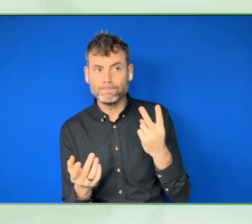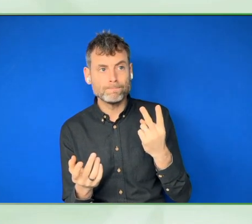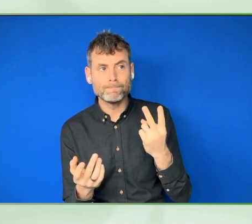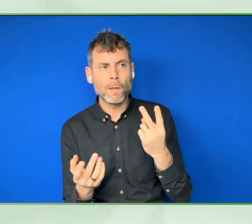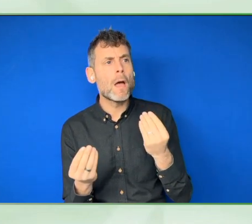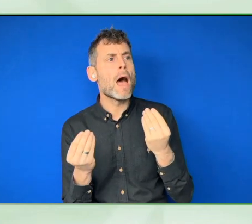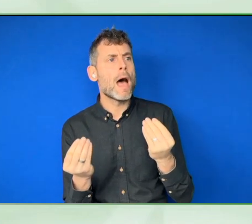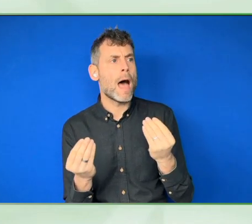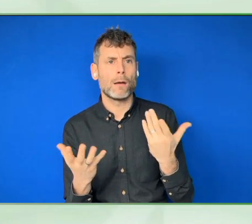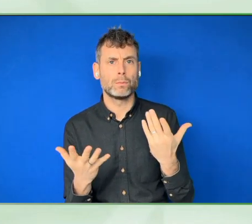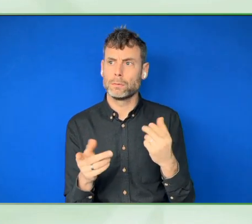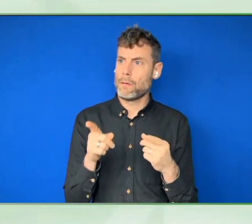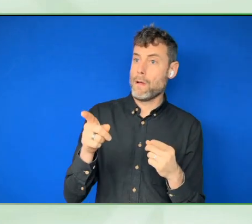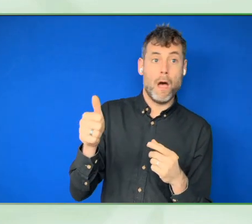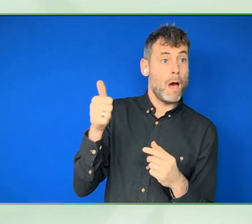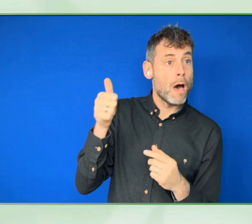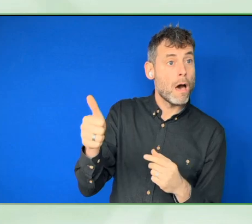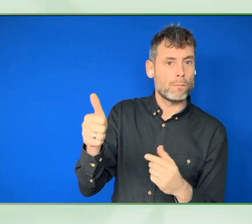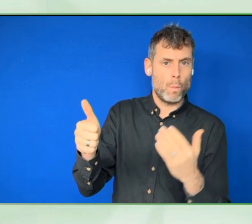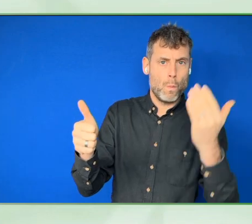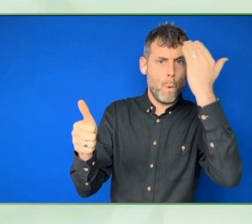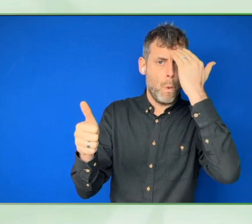eyesight checked when